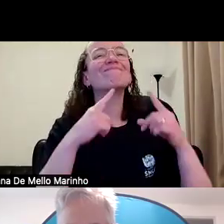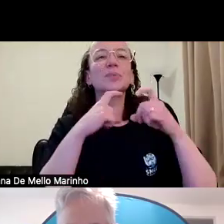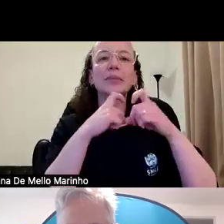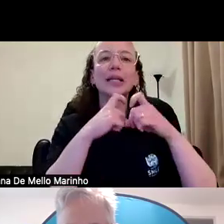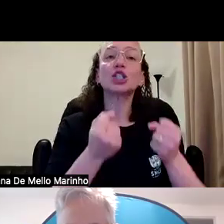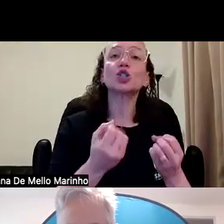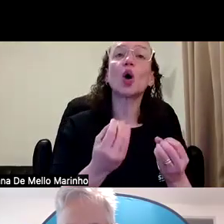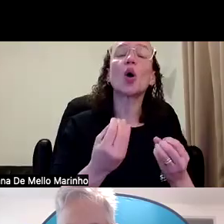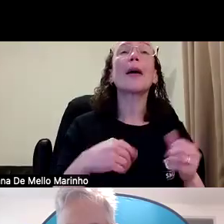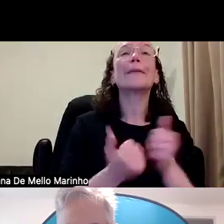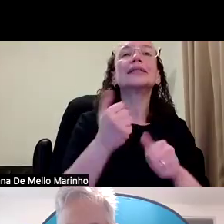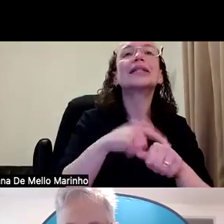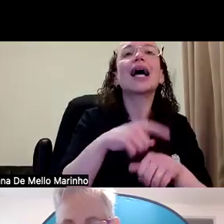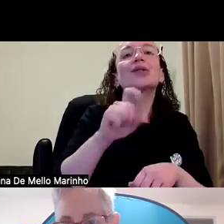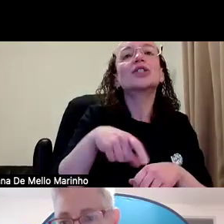sure,